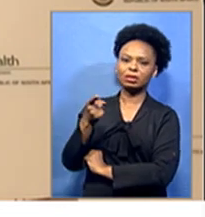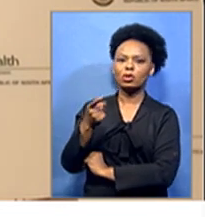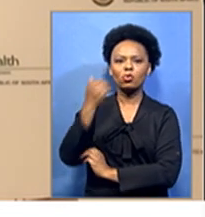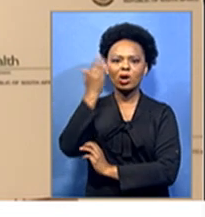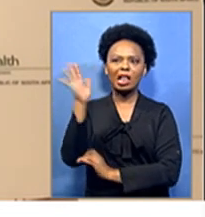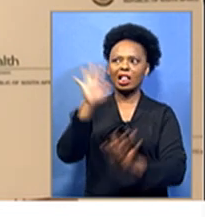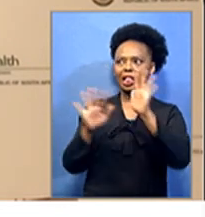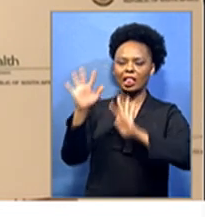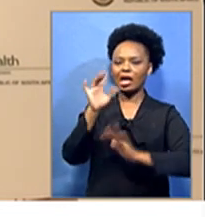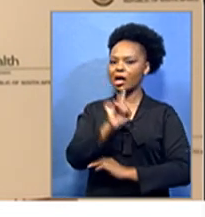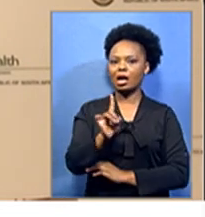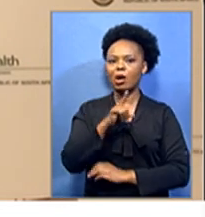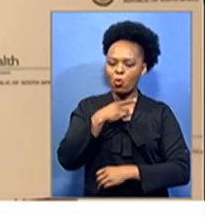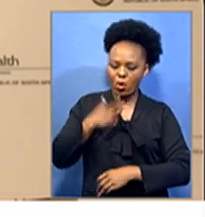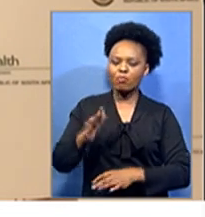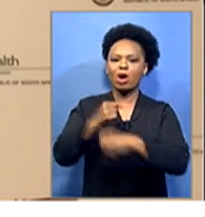have